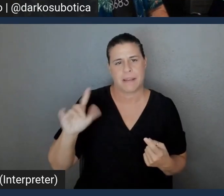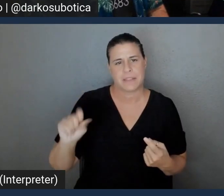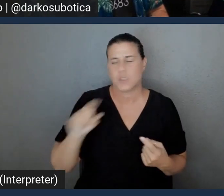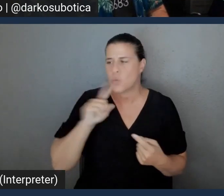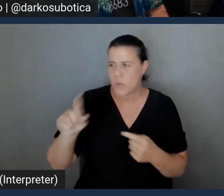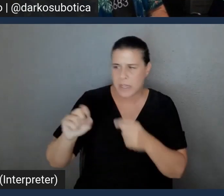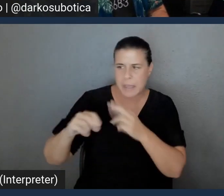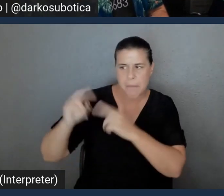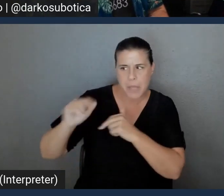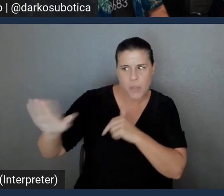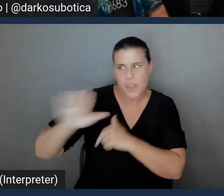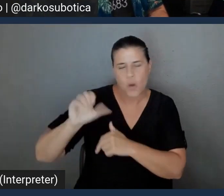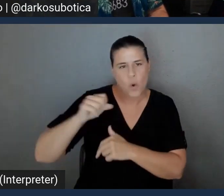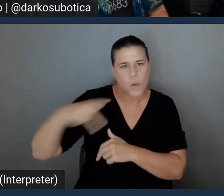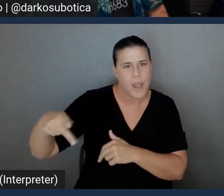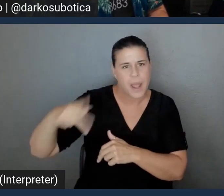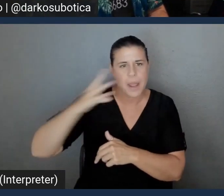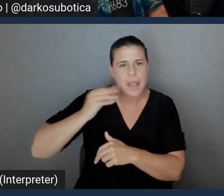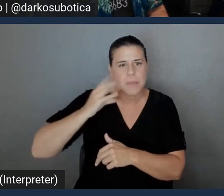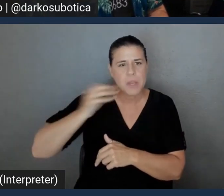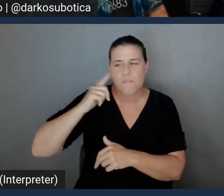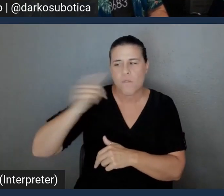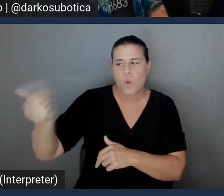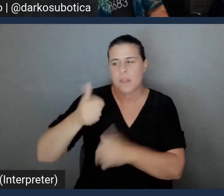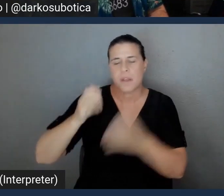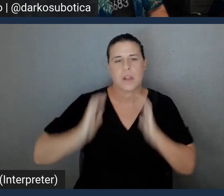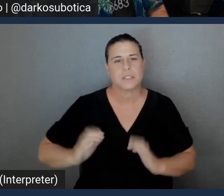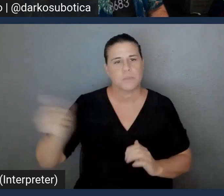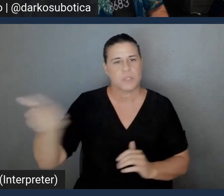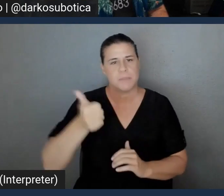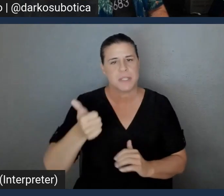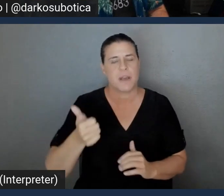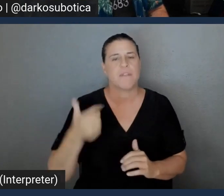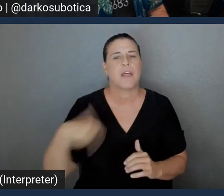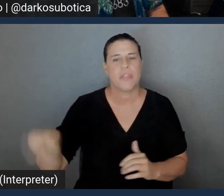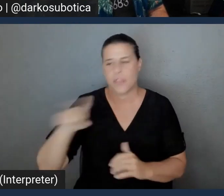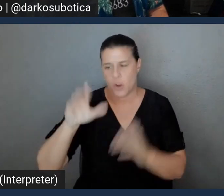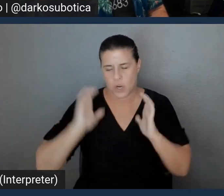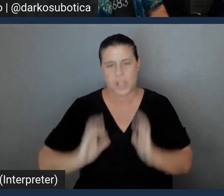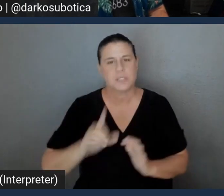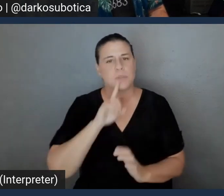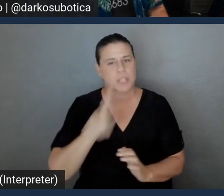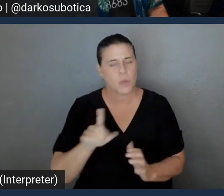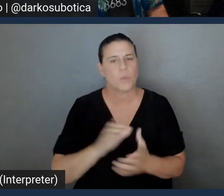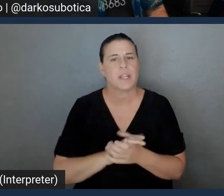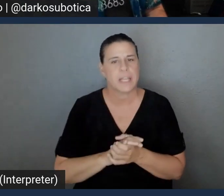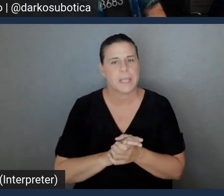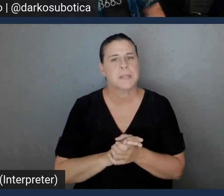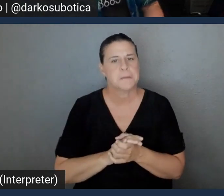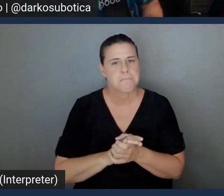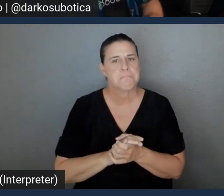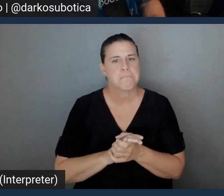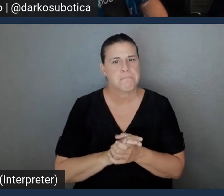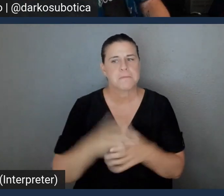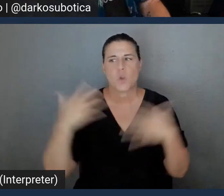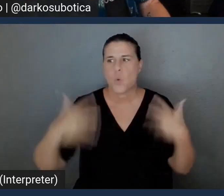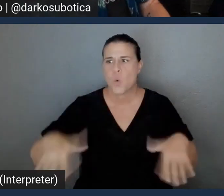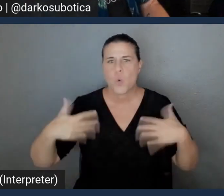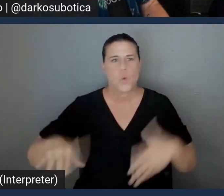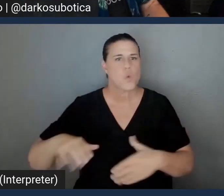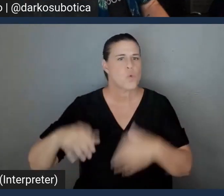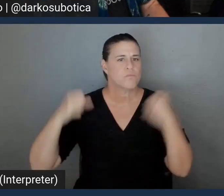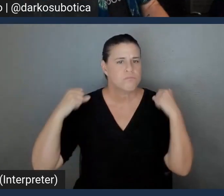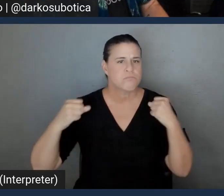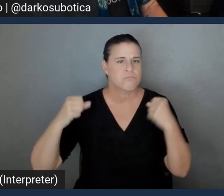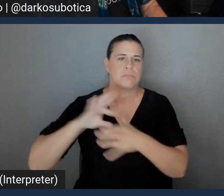own application experience for their customers, so that their customers can really, get rich insights and rich